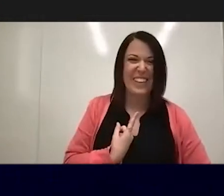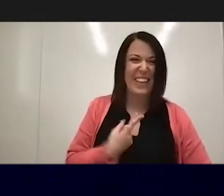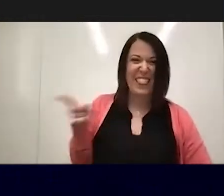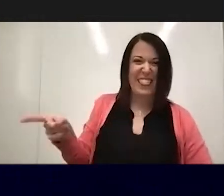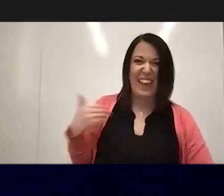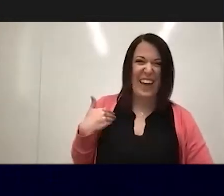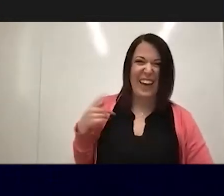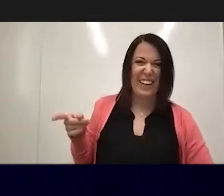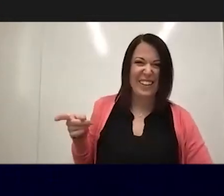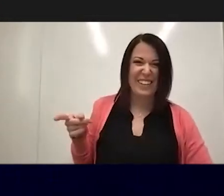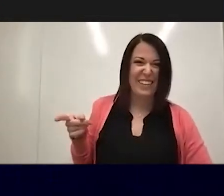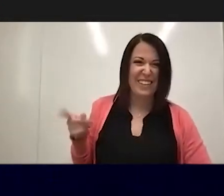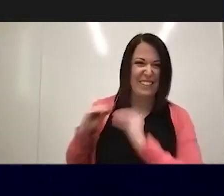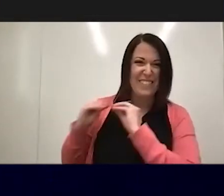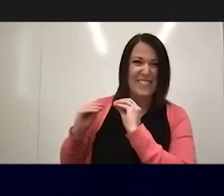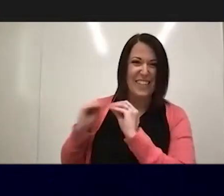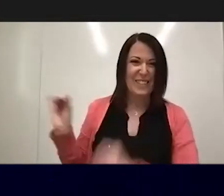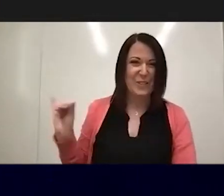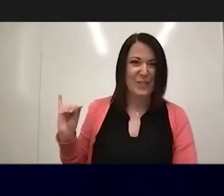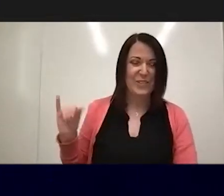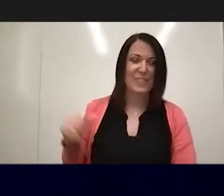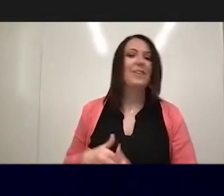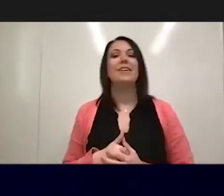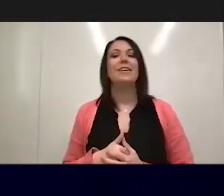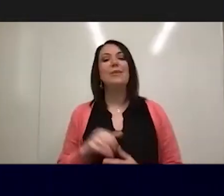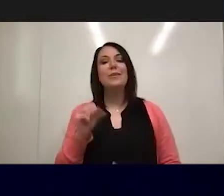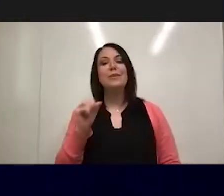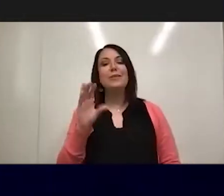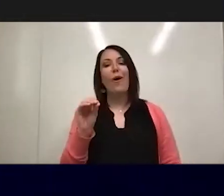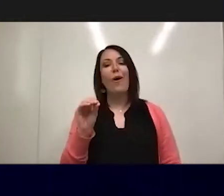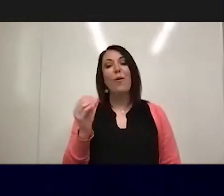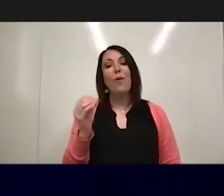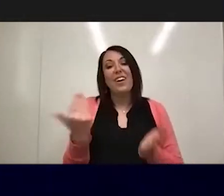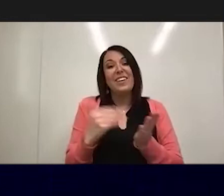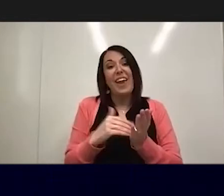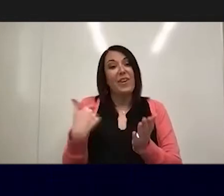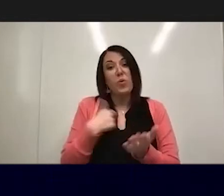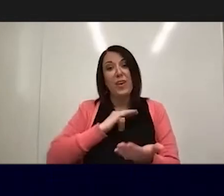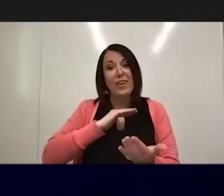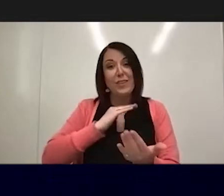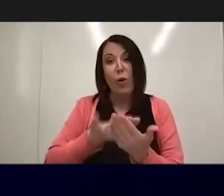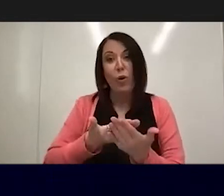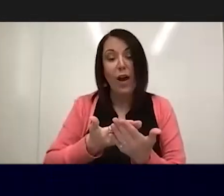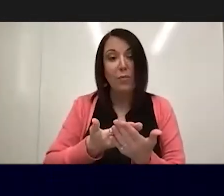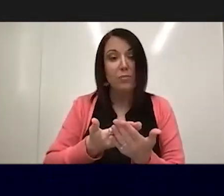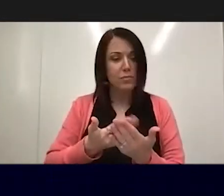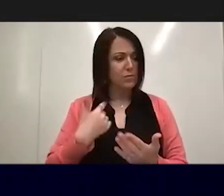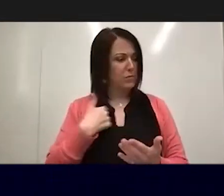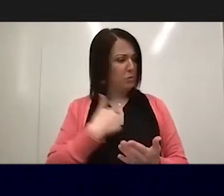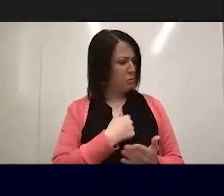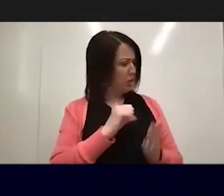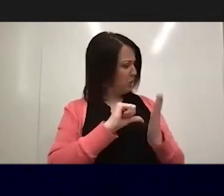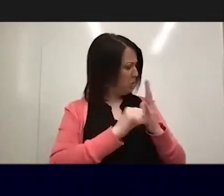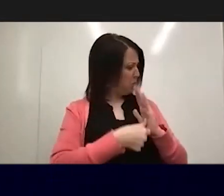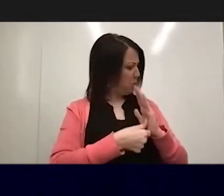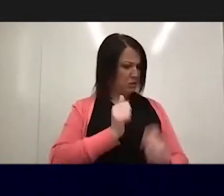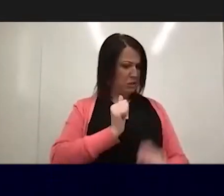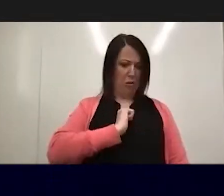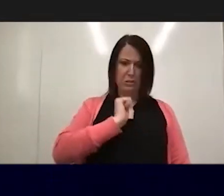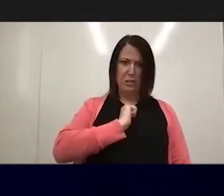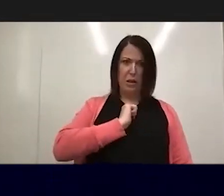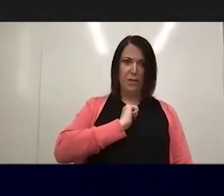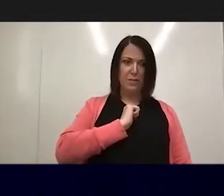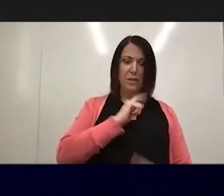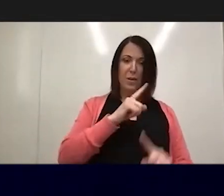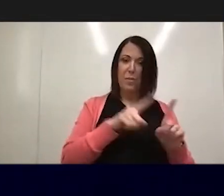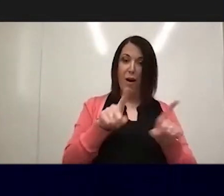that they were putting on. So we really kind of showed up, impressed ourselves and Colorado. We